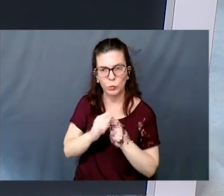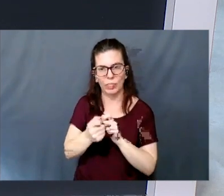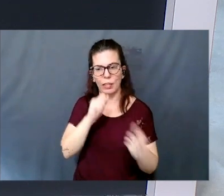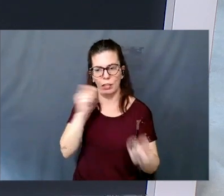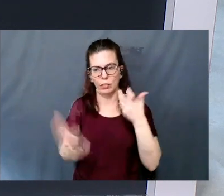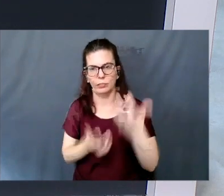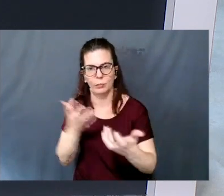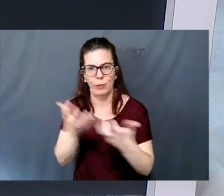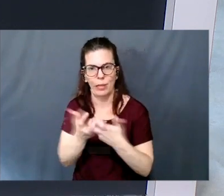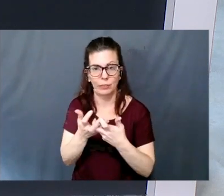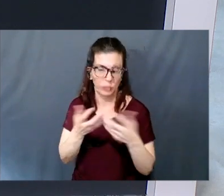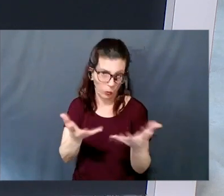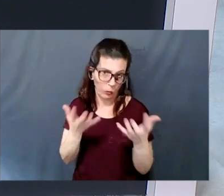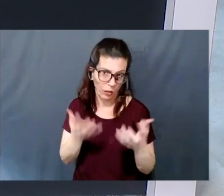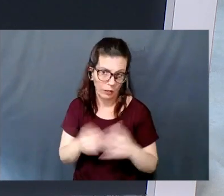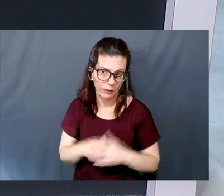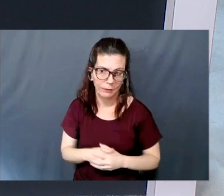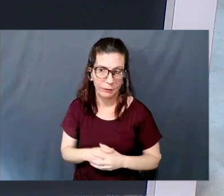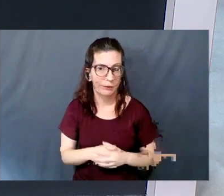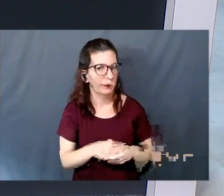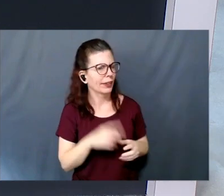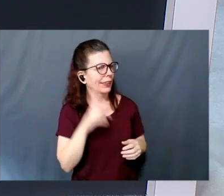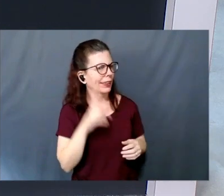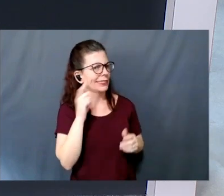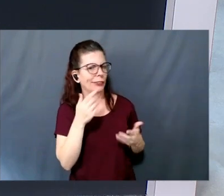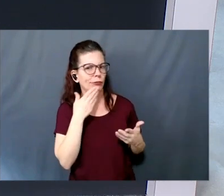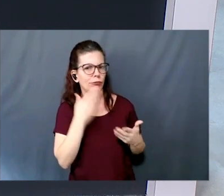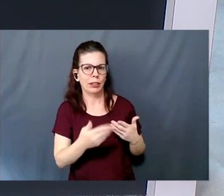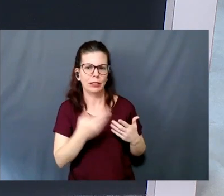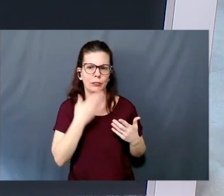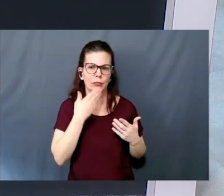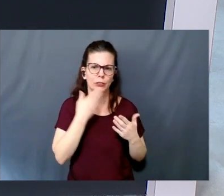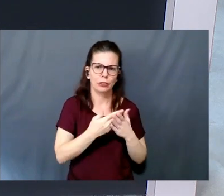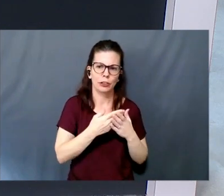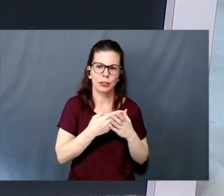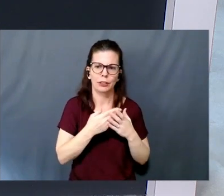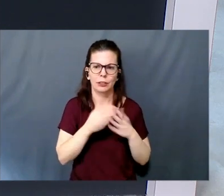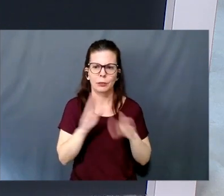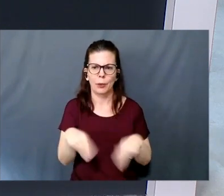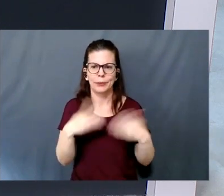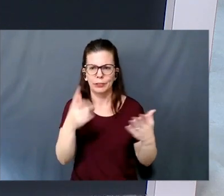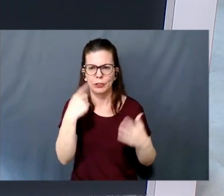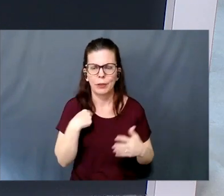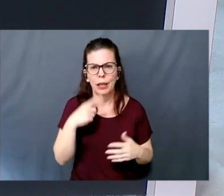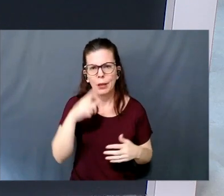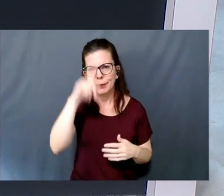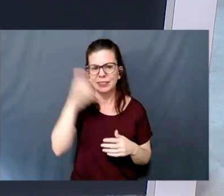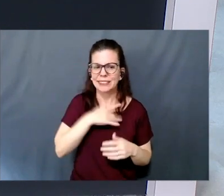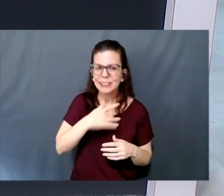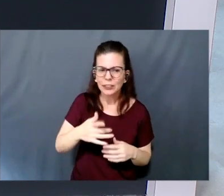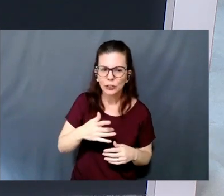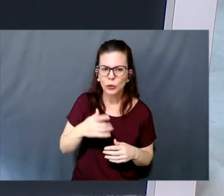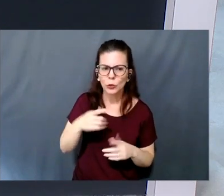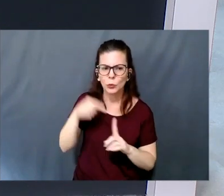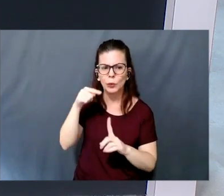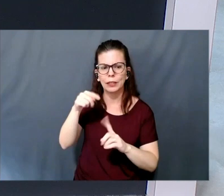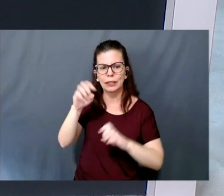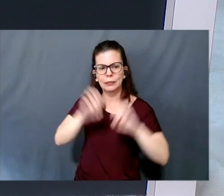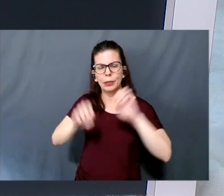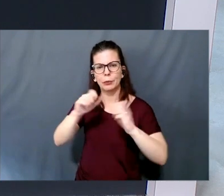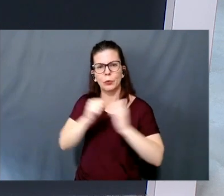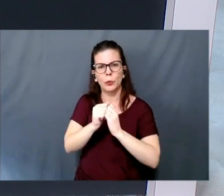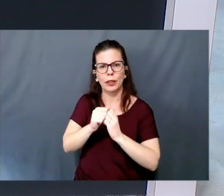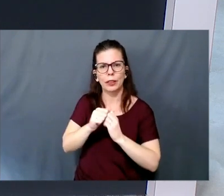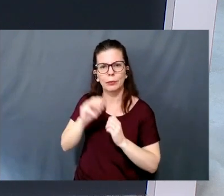that sounds like an incredibly compelling value proposition to me because normally when it comes to experimenting with machine learning models, you might be talking about